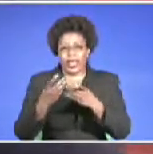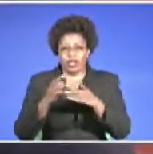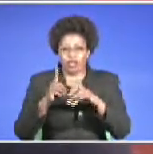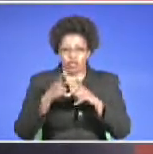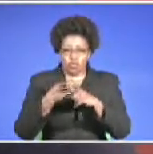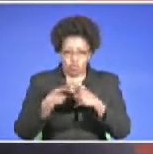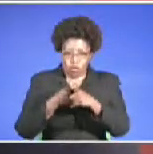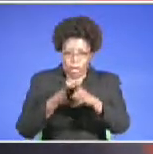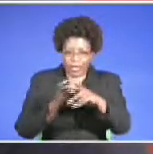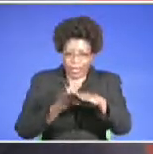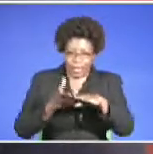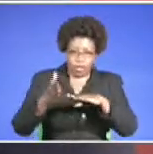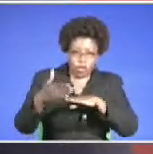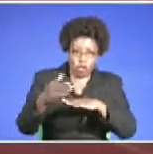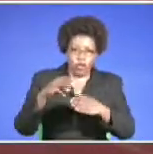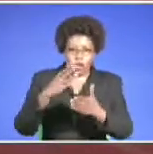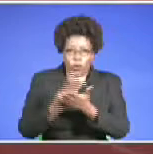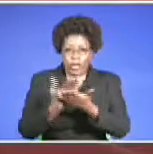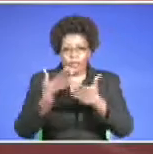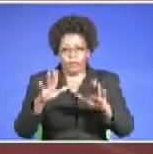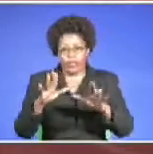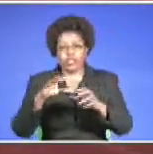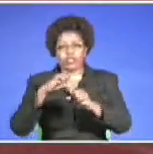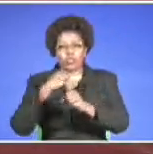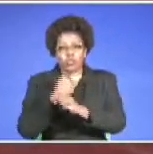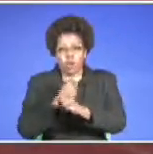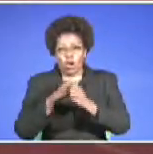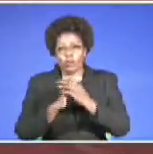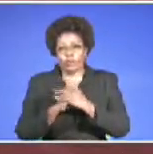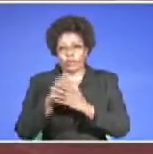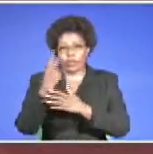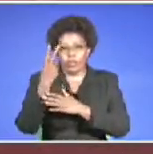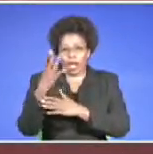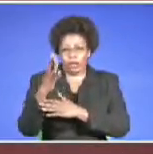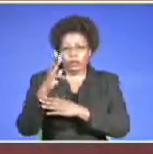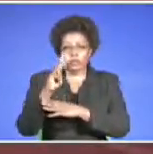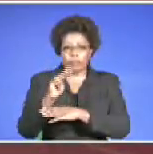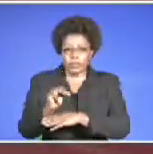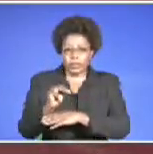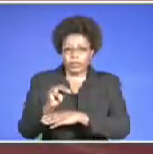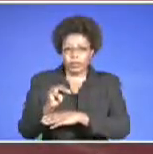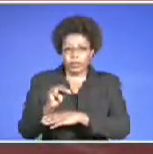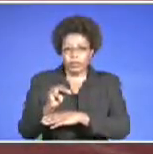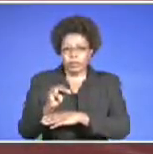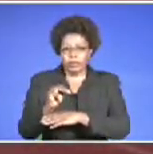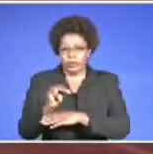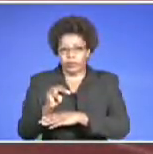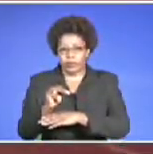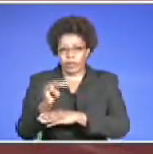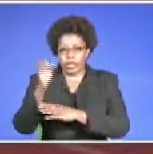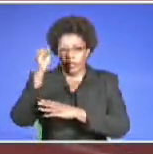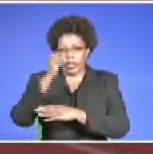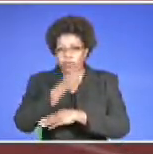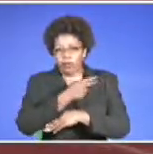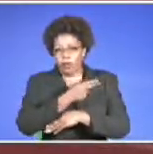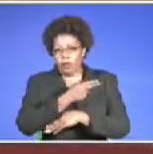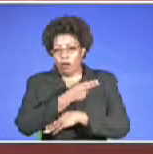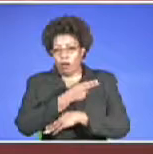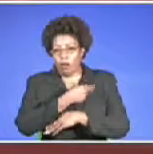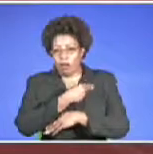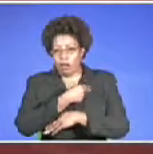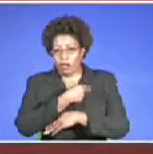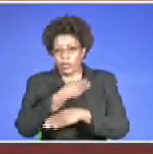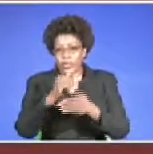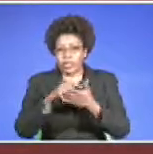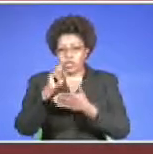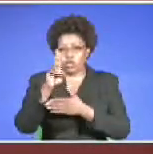did that, and just finish strong. In the men's 200-meter final, it was a much more loaded field. Chavez Sparky Hart edged out UB's